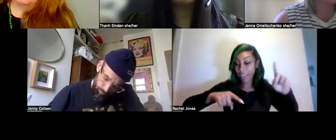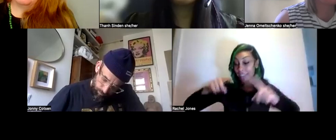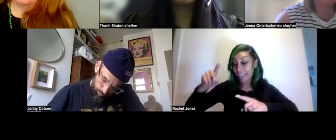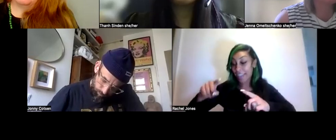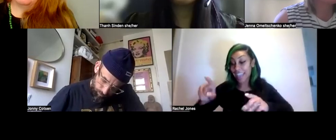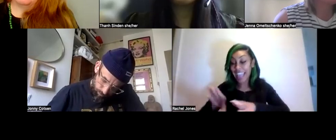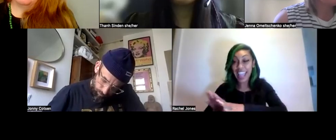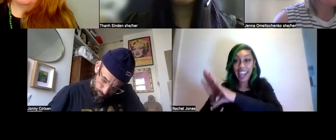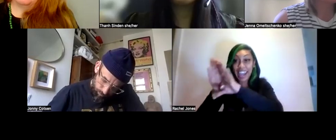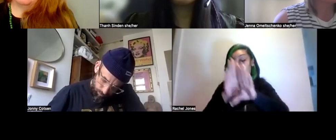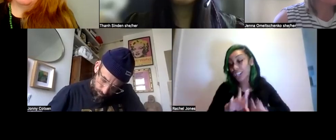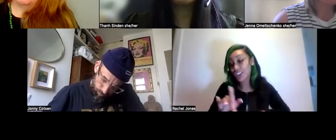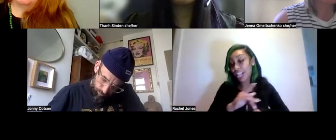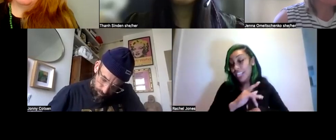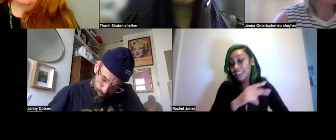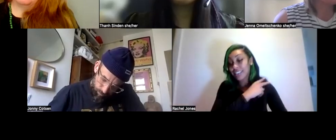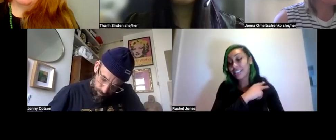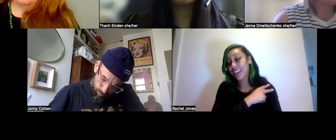Theatre staff. And